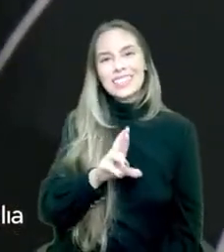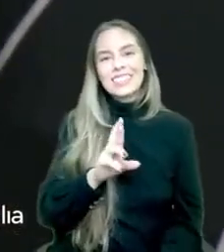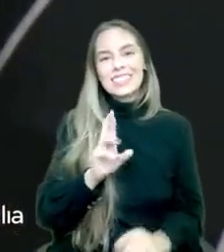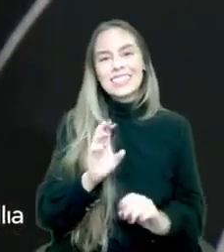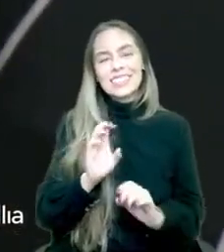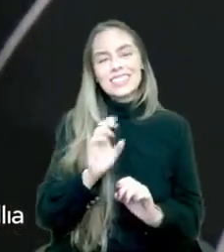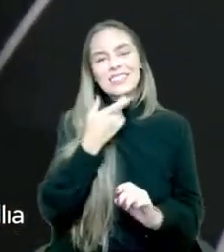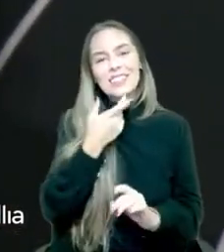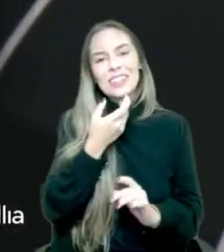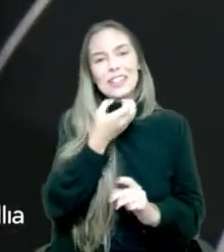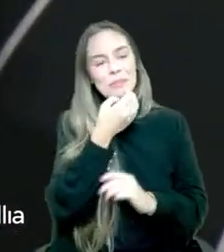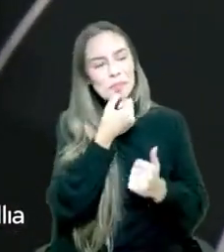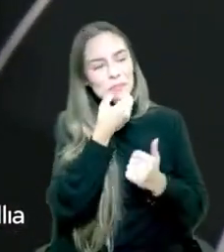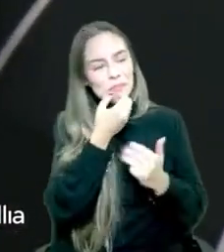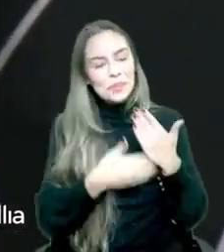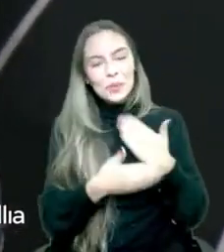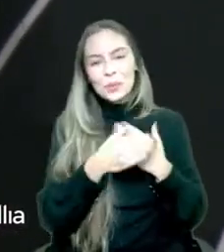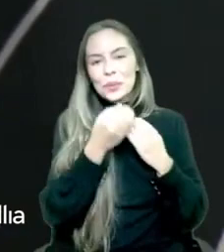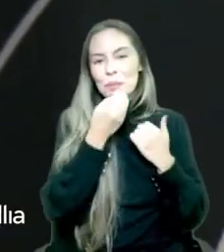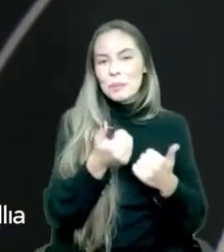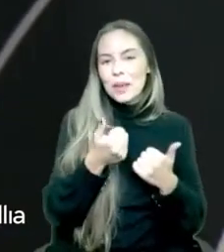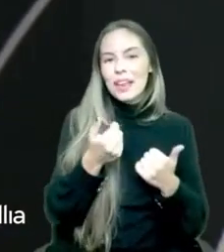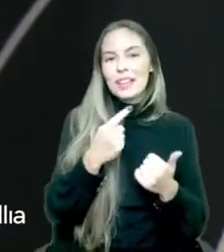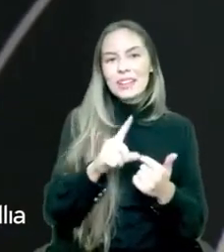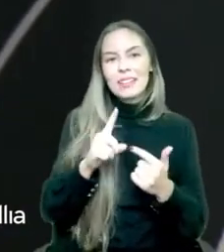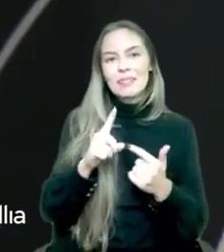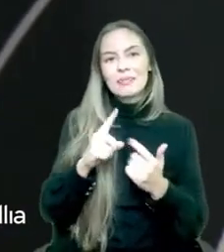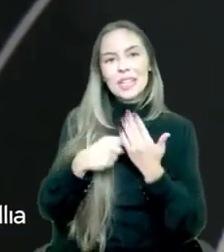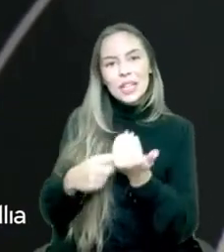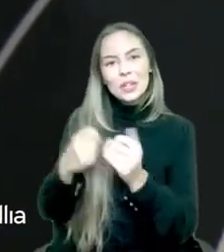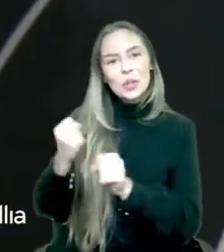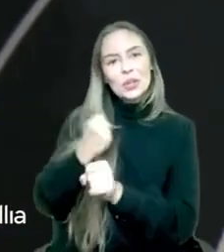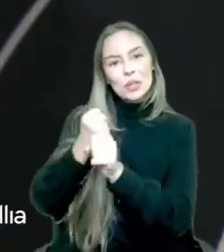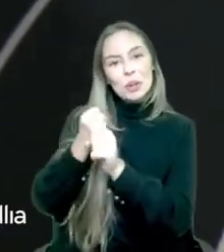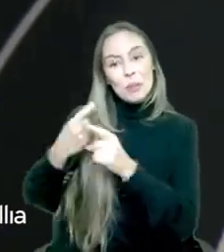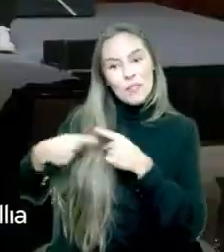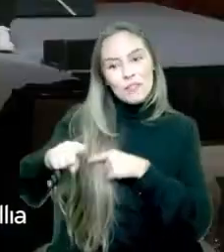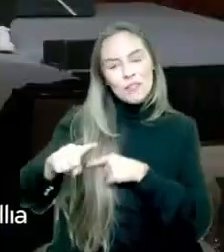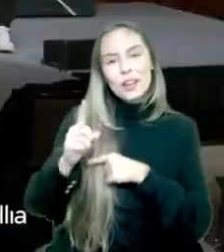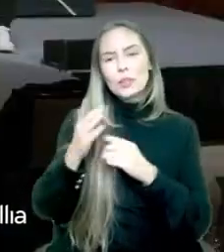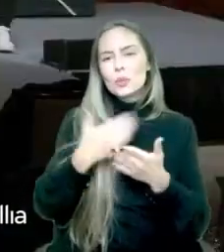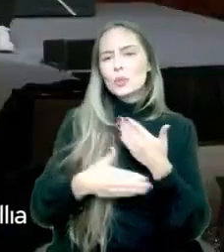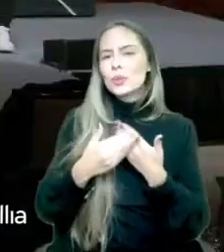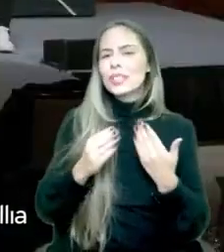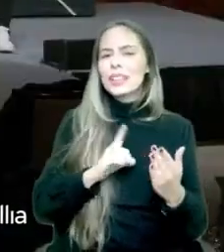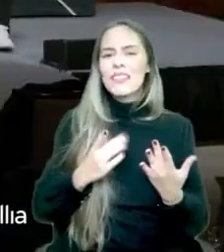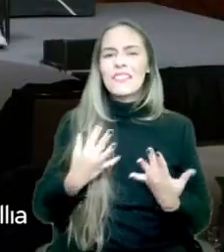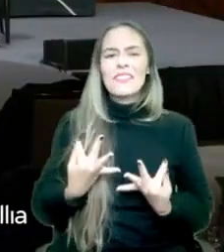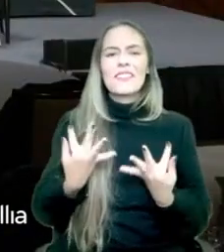and technology to go build it. So everybody have a fantastic day. Thank you so much.